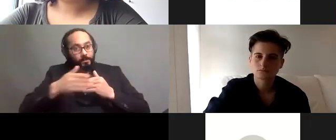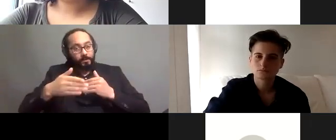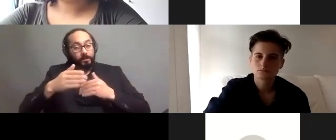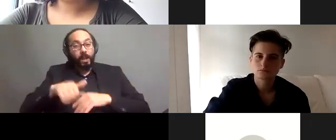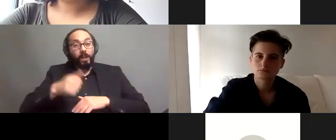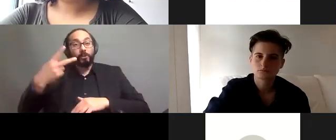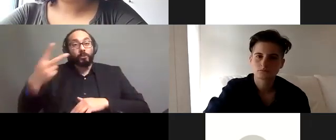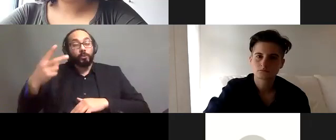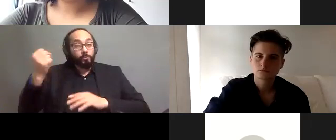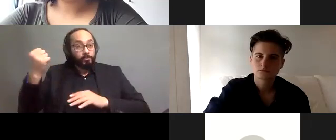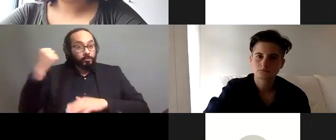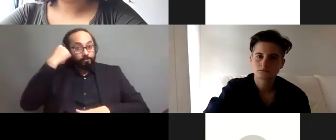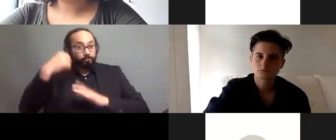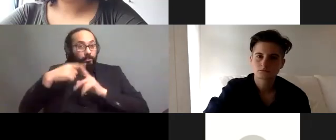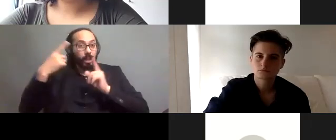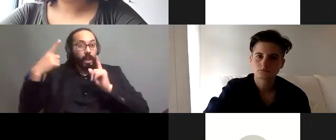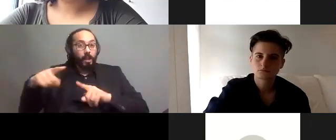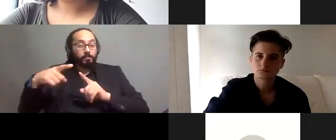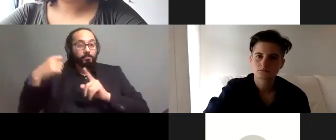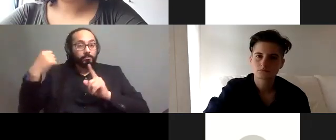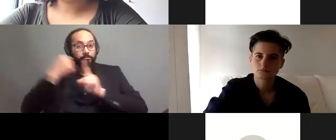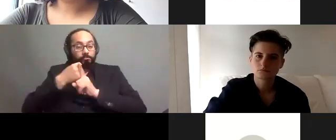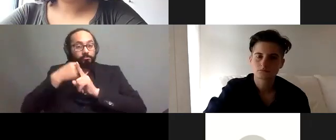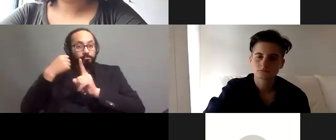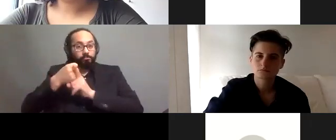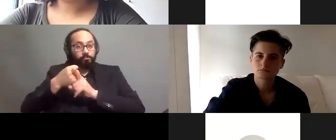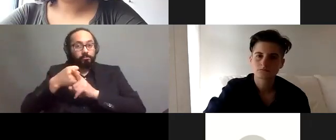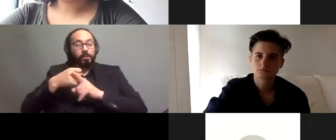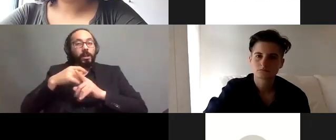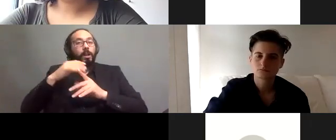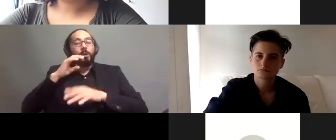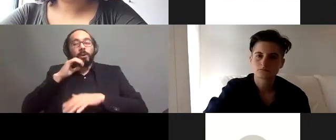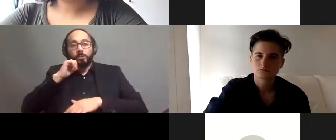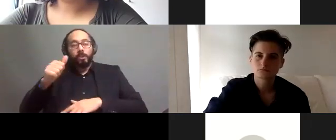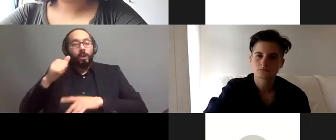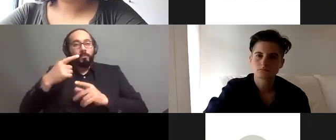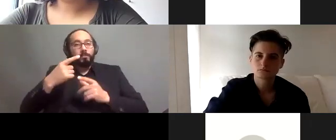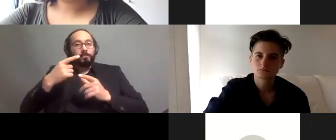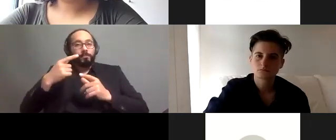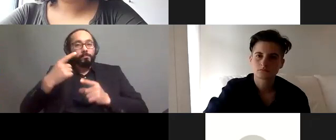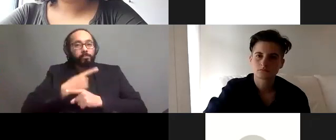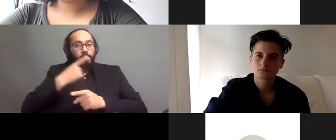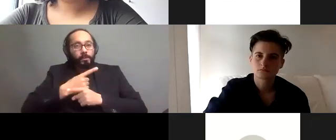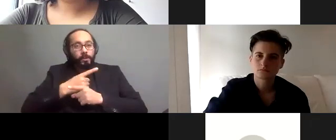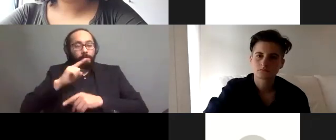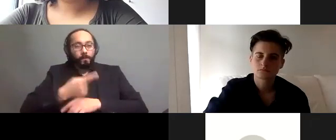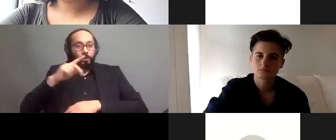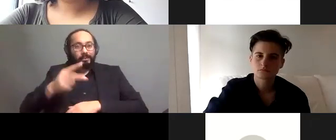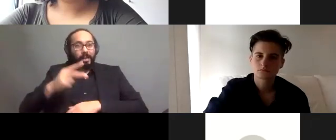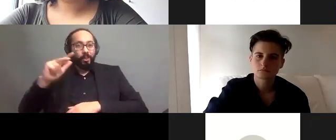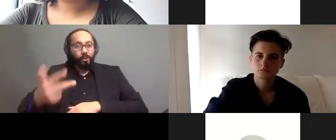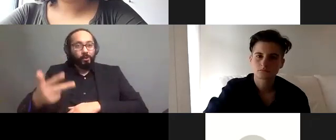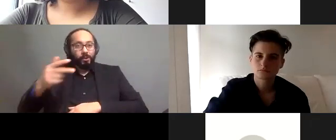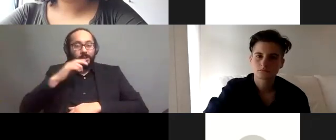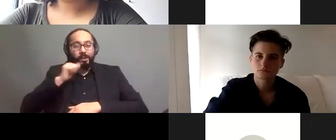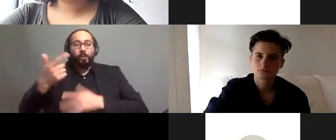because the first one wasn't treated properly, and the second one wasn't treated properly, and the third one wasn't really treated properly either. I was kind of tossed around,